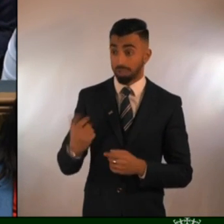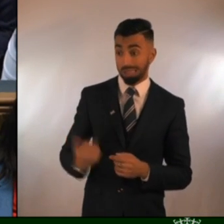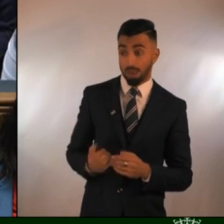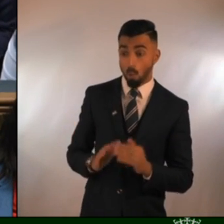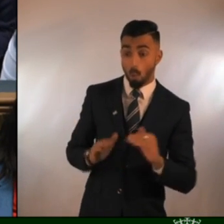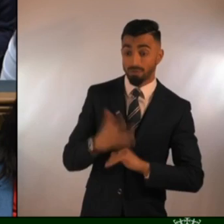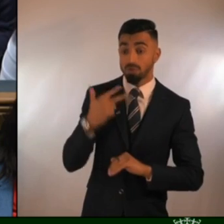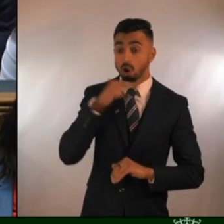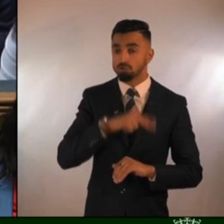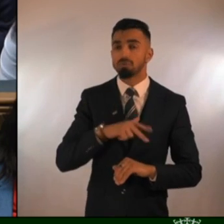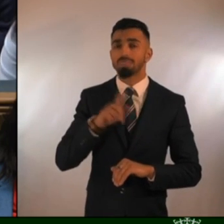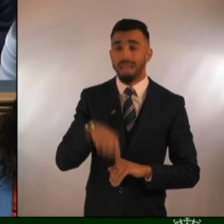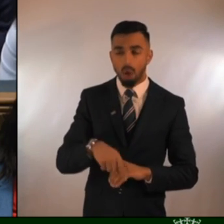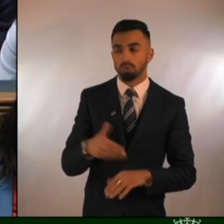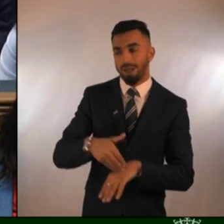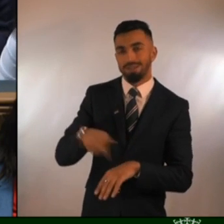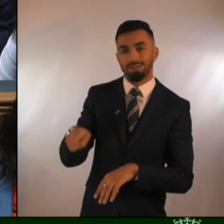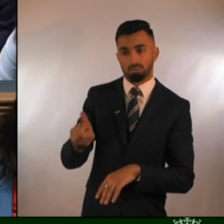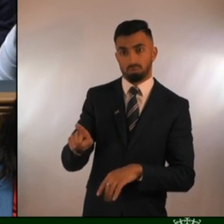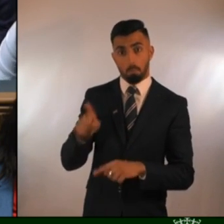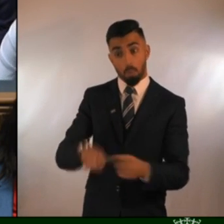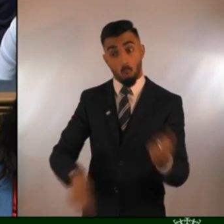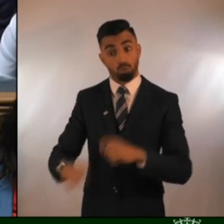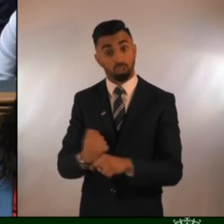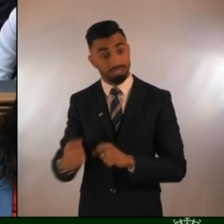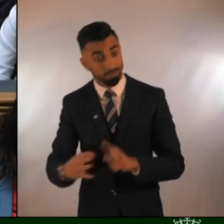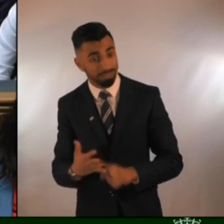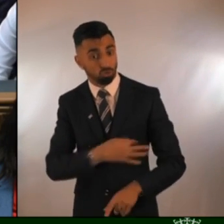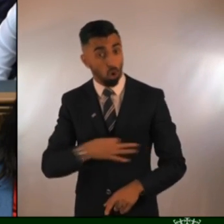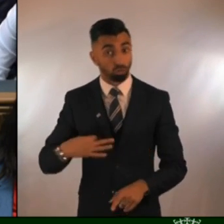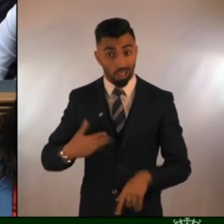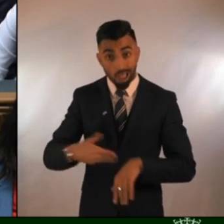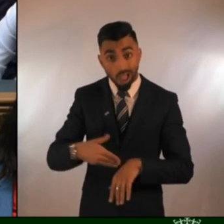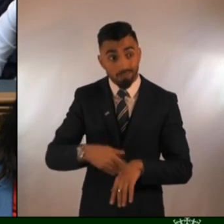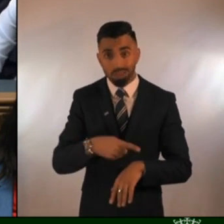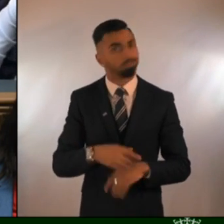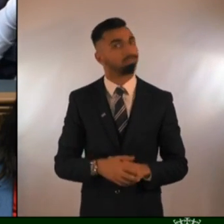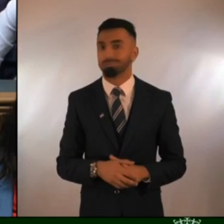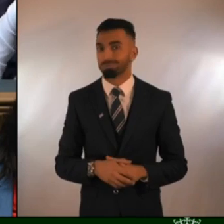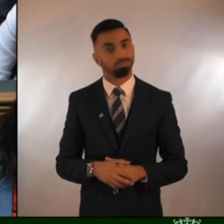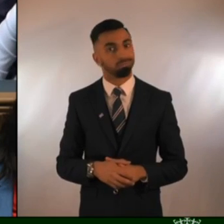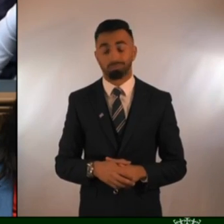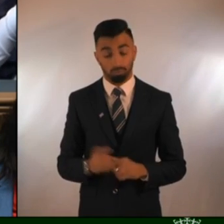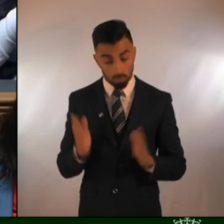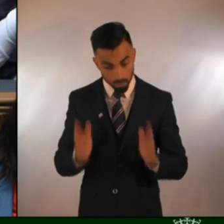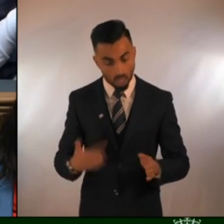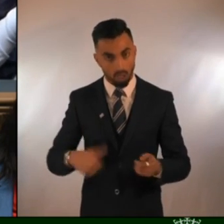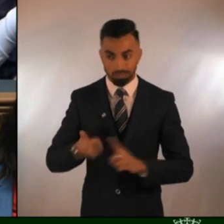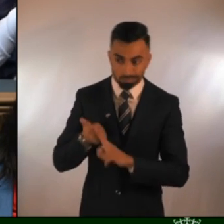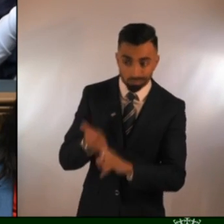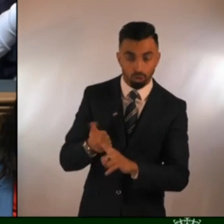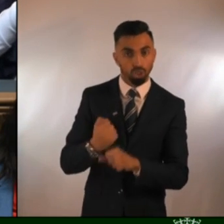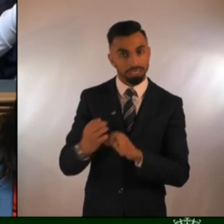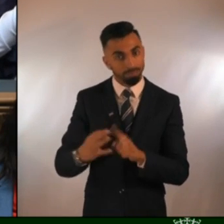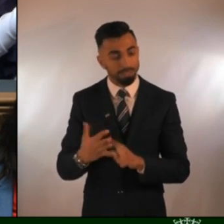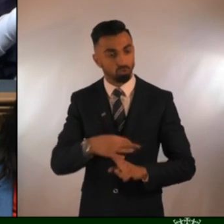£300,000. This is a £2 billion commitment that supports our hard-working doctors. Let me turn now